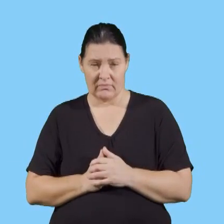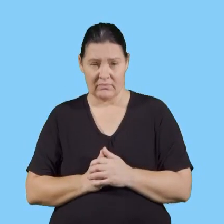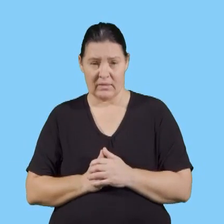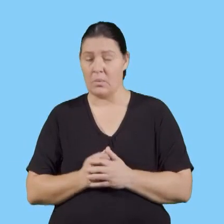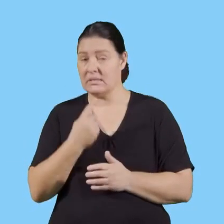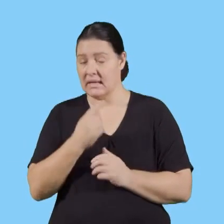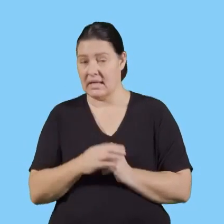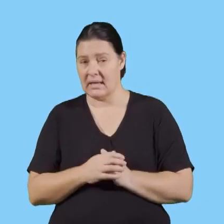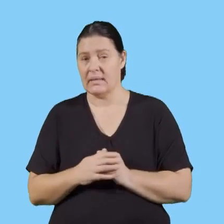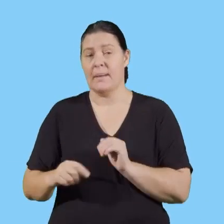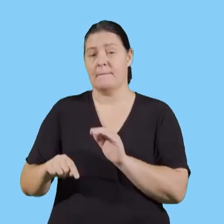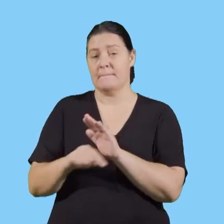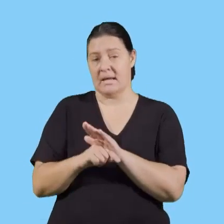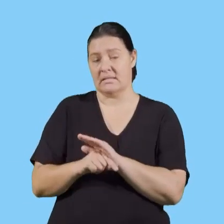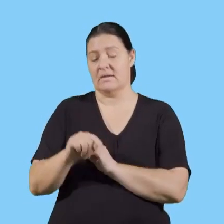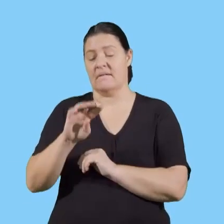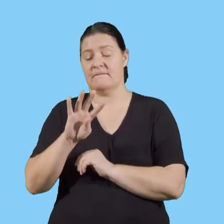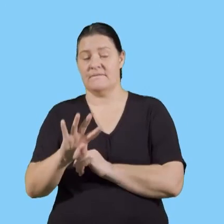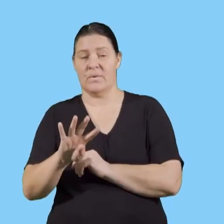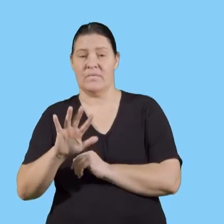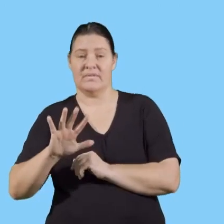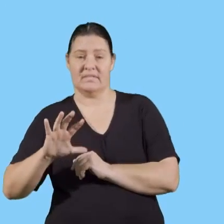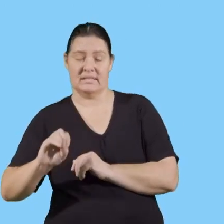here and I will say minus